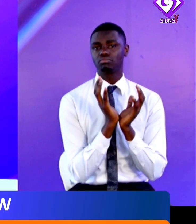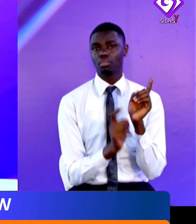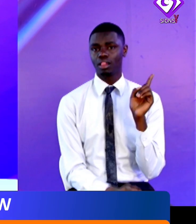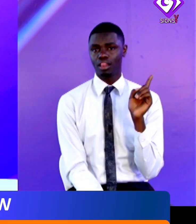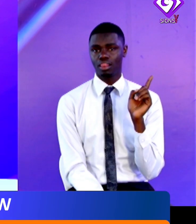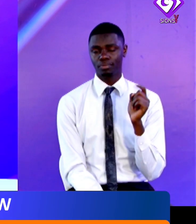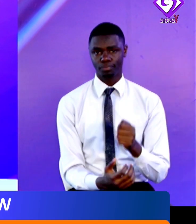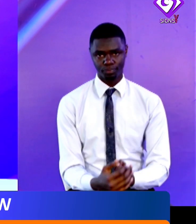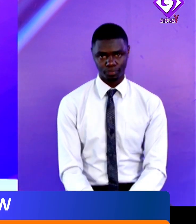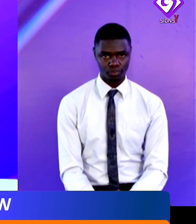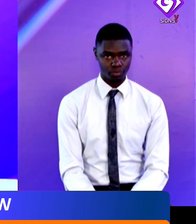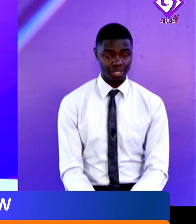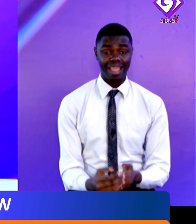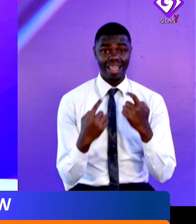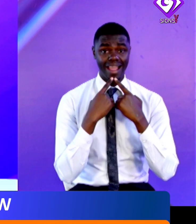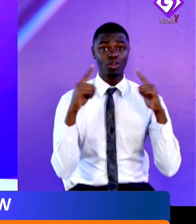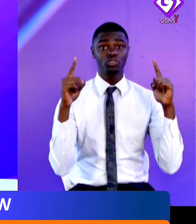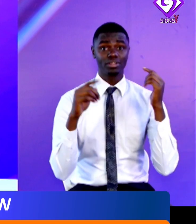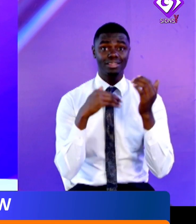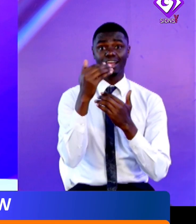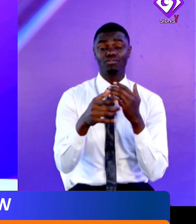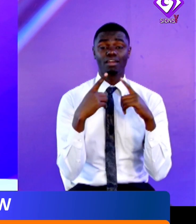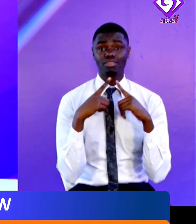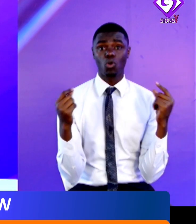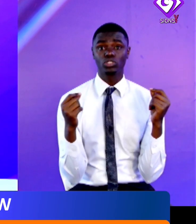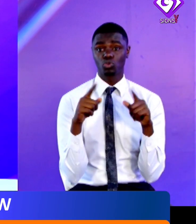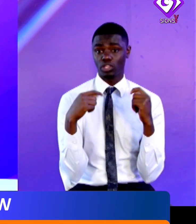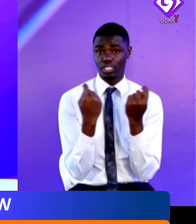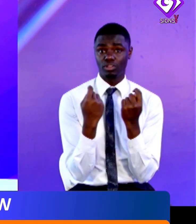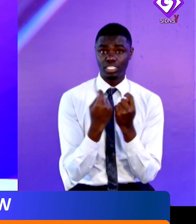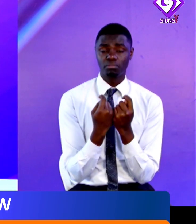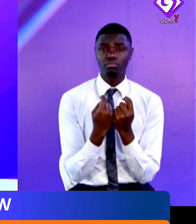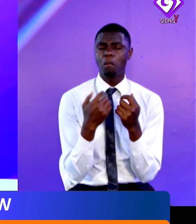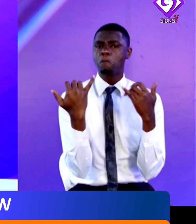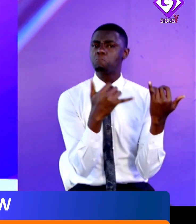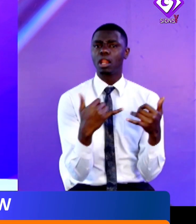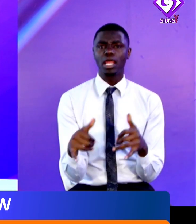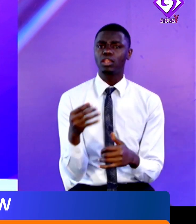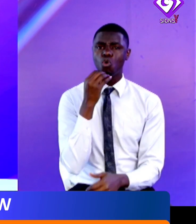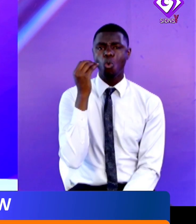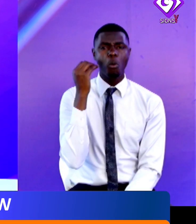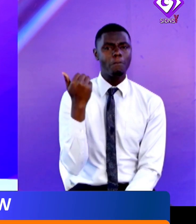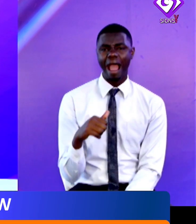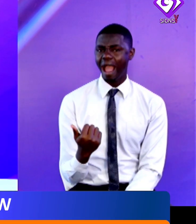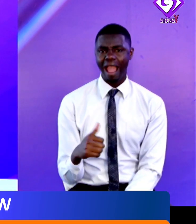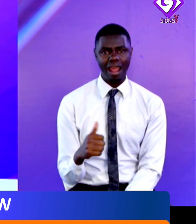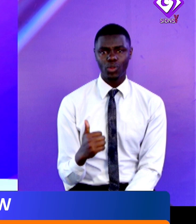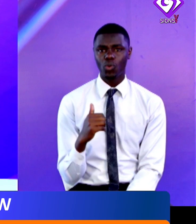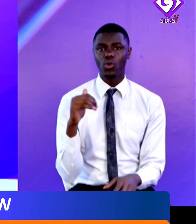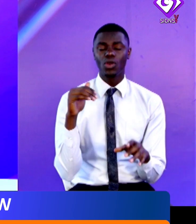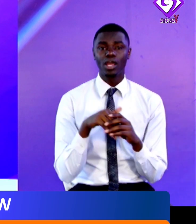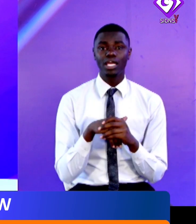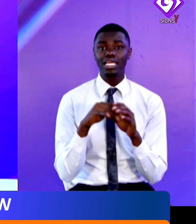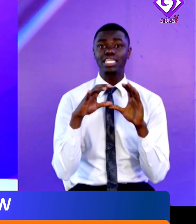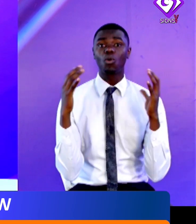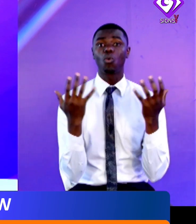Kasarani. This announcement comes as a boost to the team, which has not played on home soil in the World